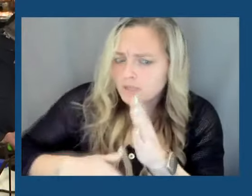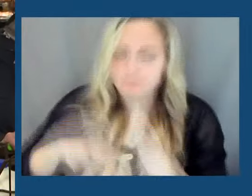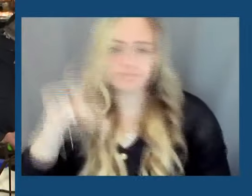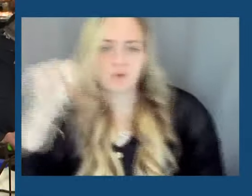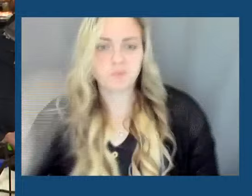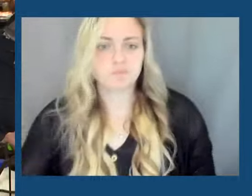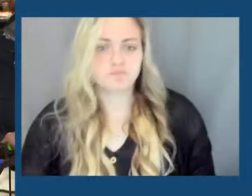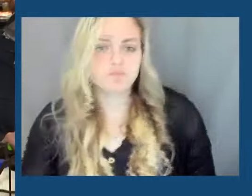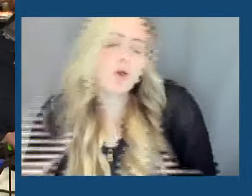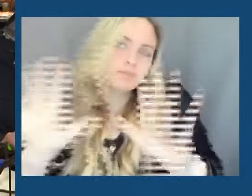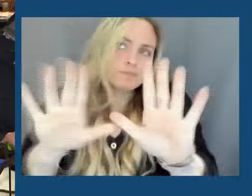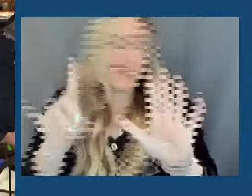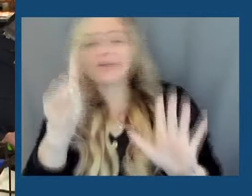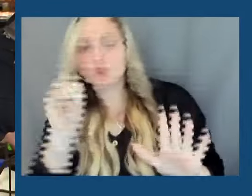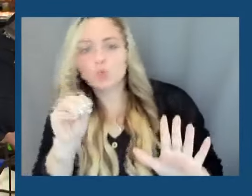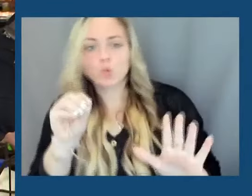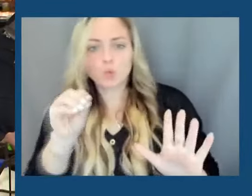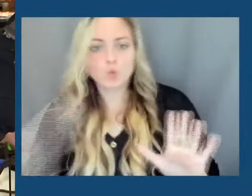I do.